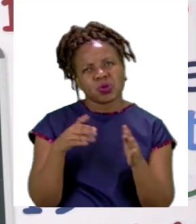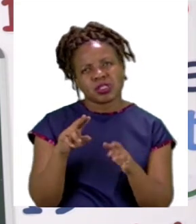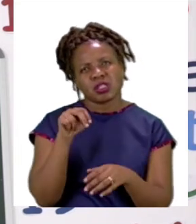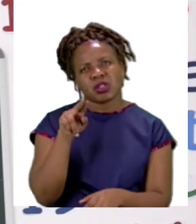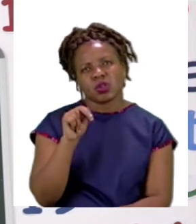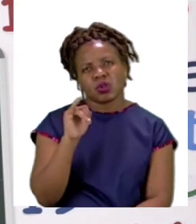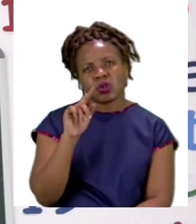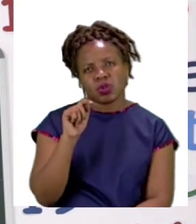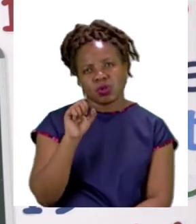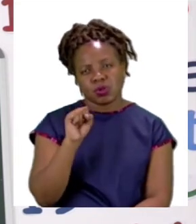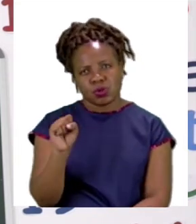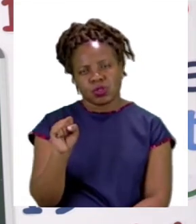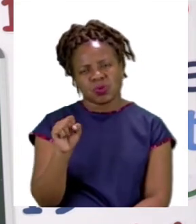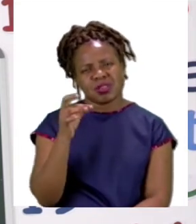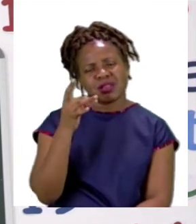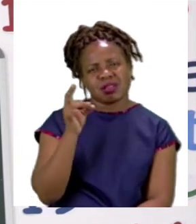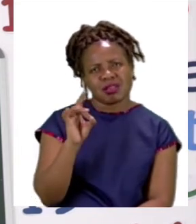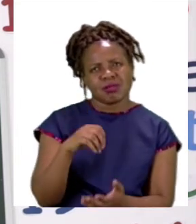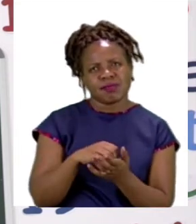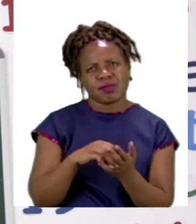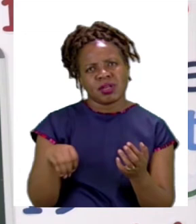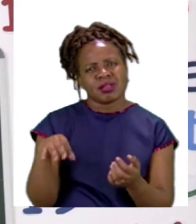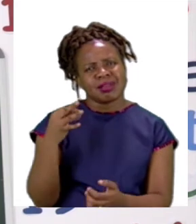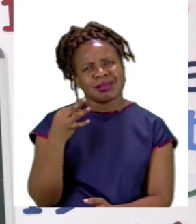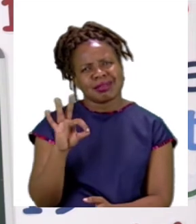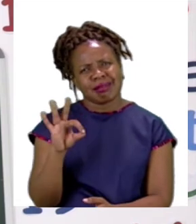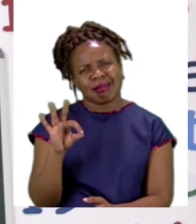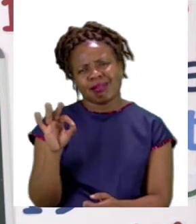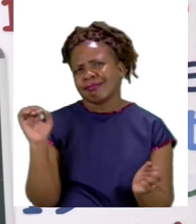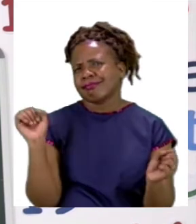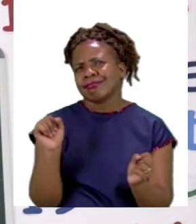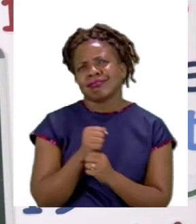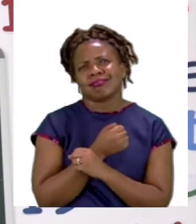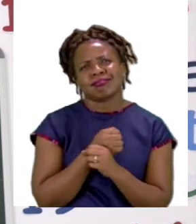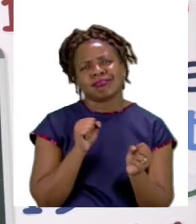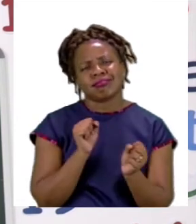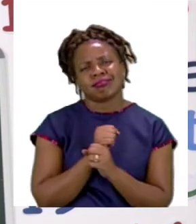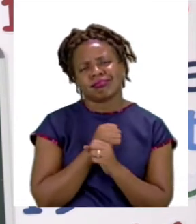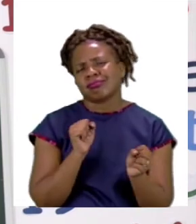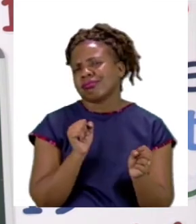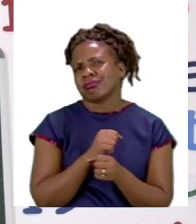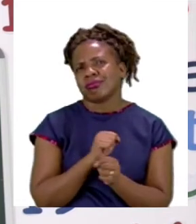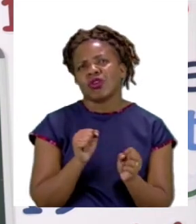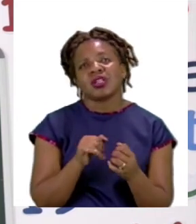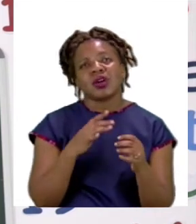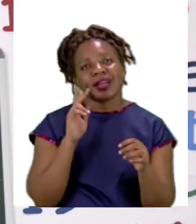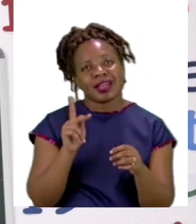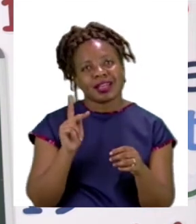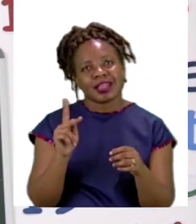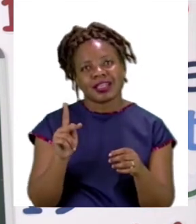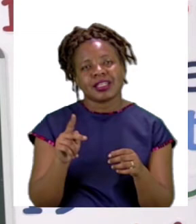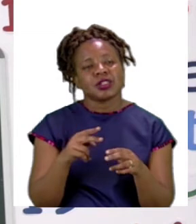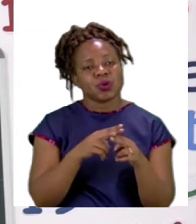do we need to do? We need to borrow. Now the next number we're going to borrow from is